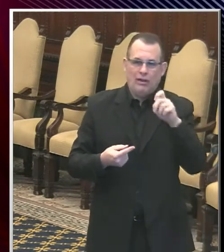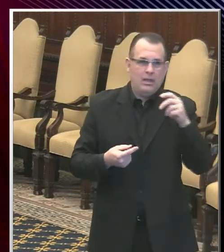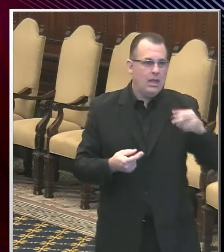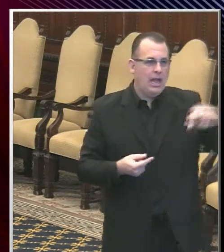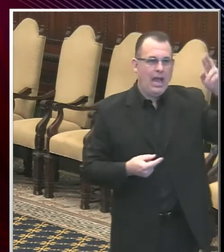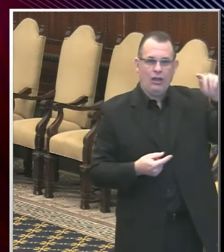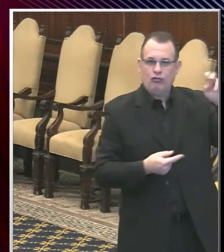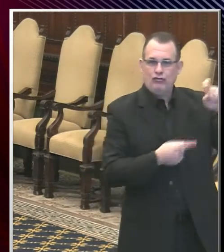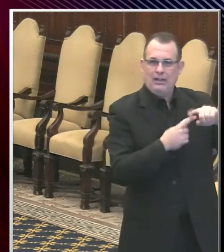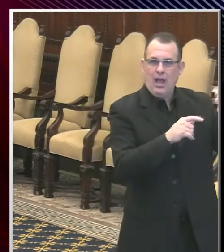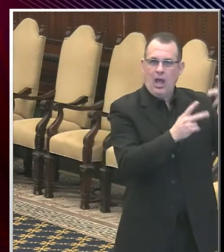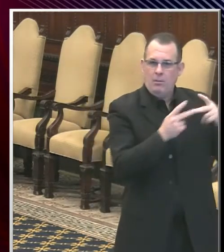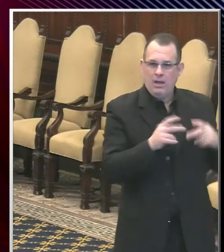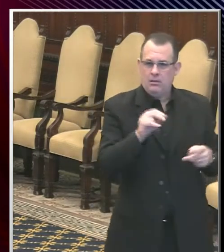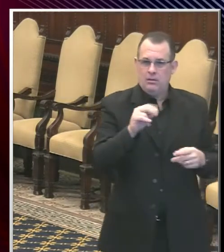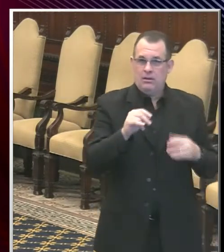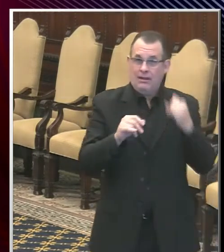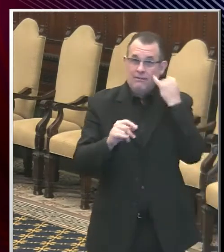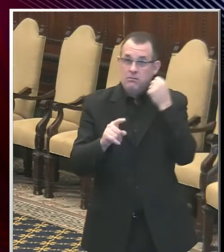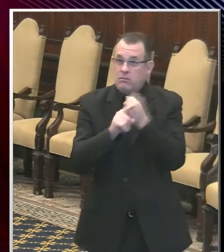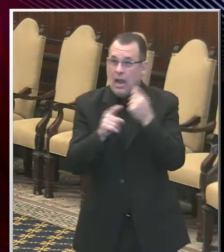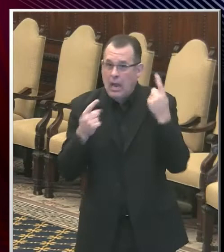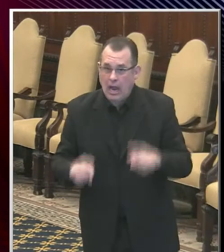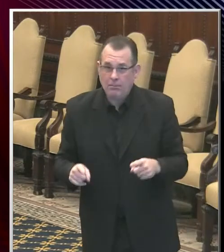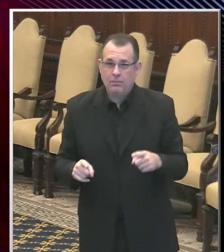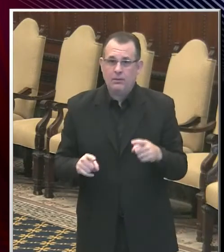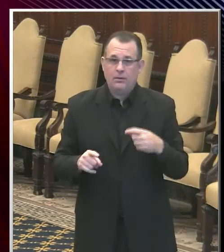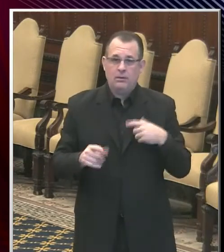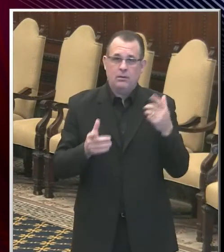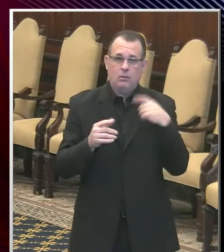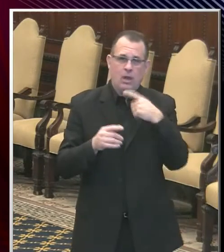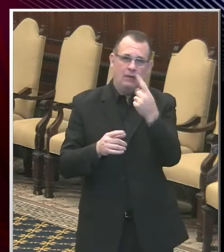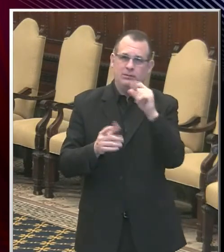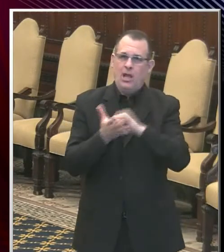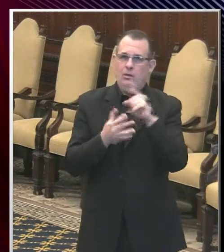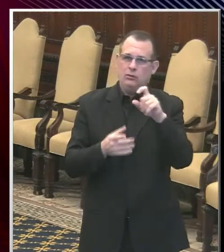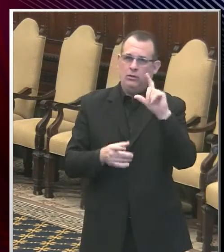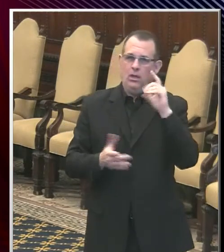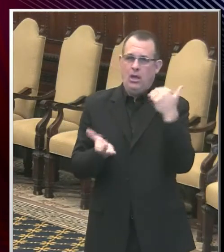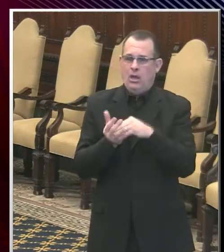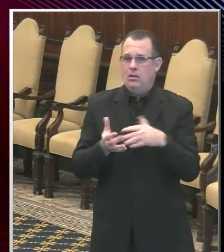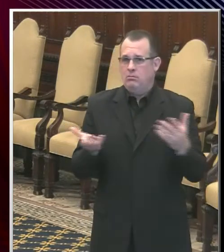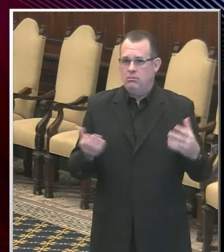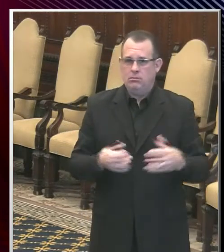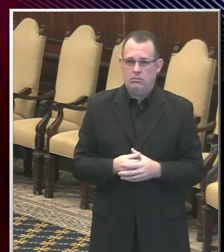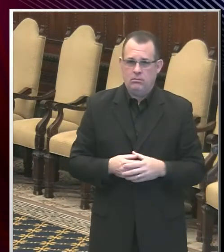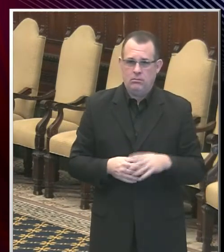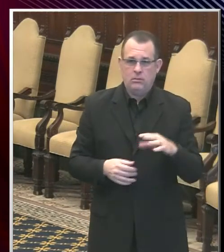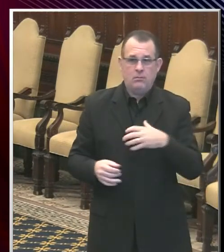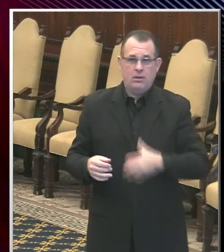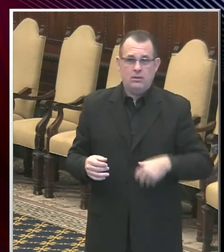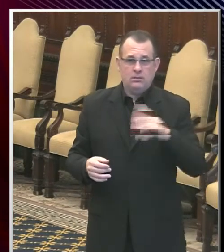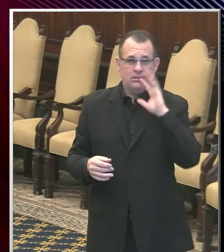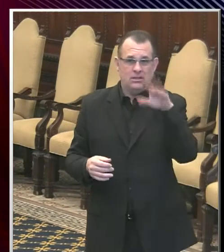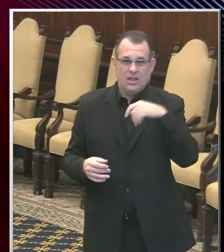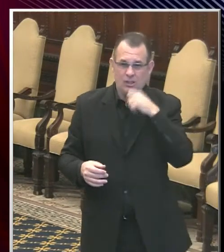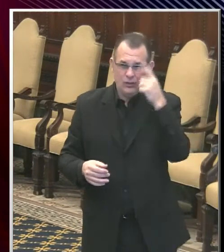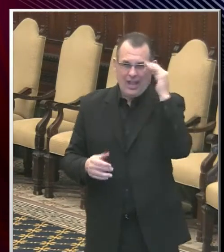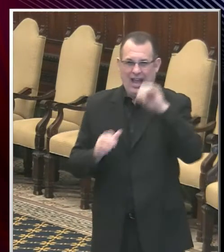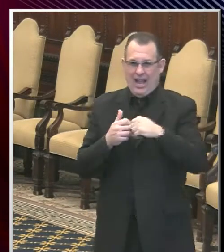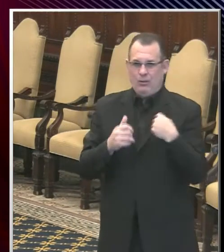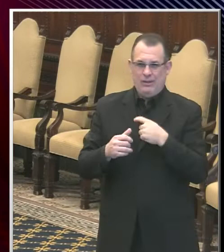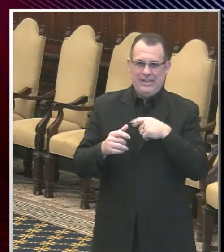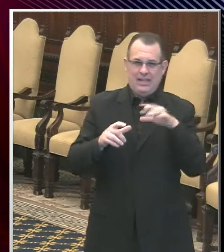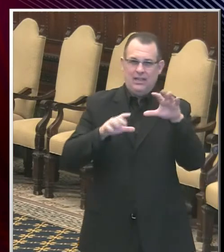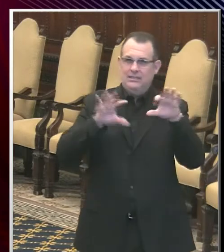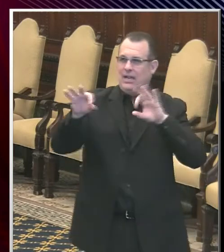If we do get to that point, why don't you ask me that question again? I also don't understand how we would identify folks. I